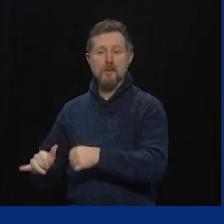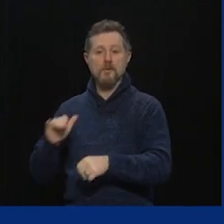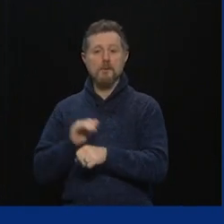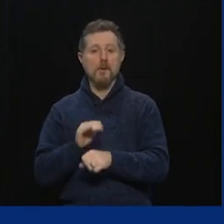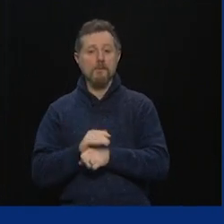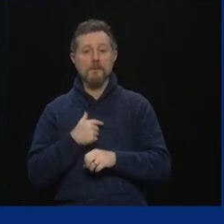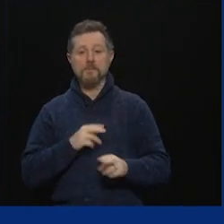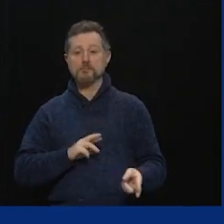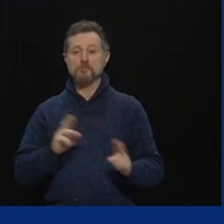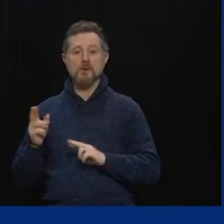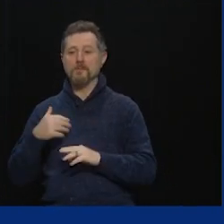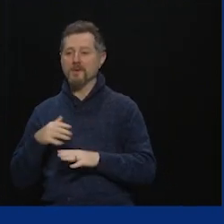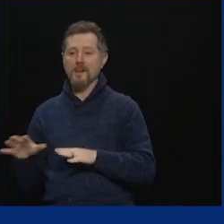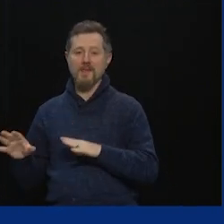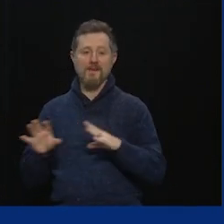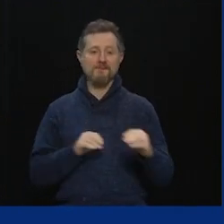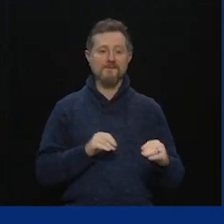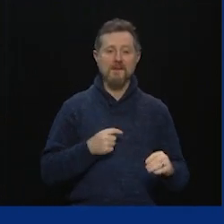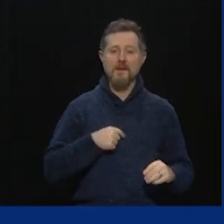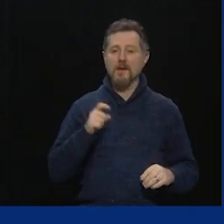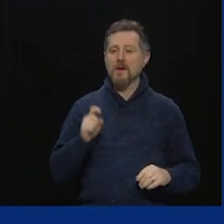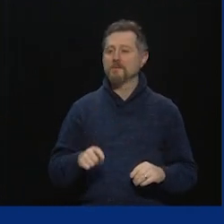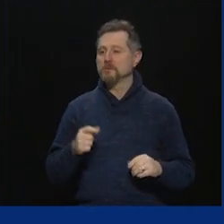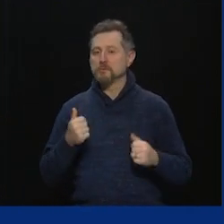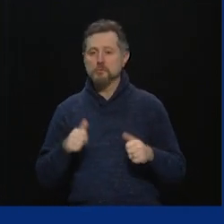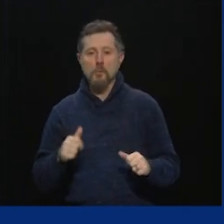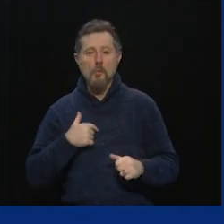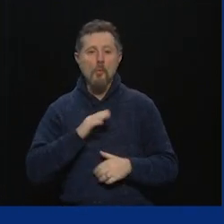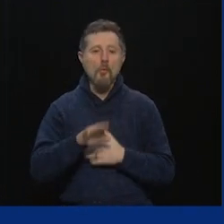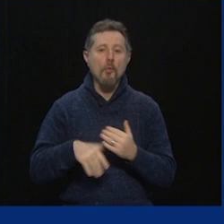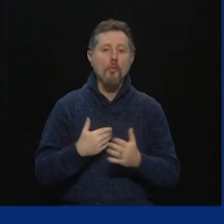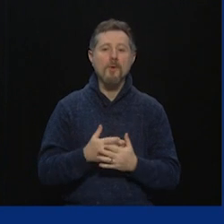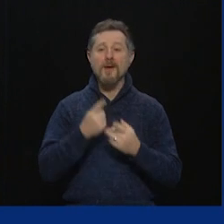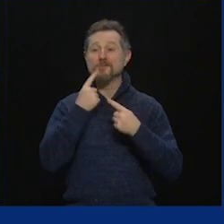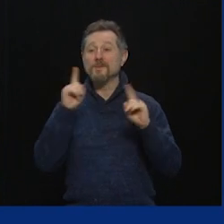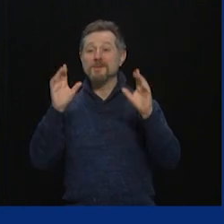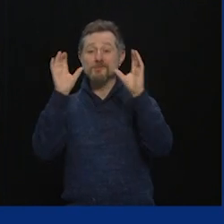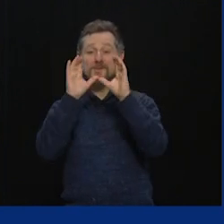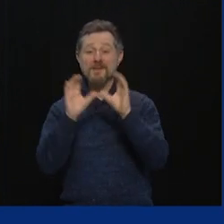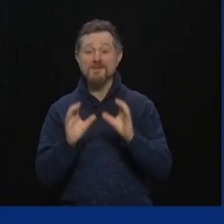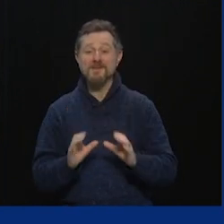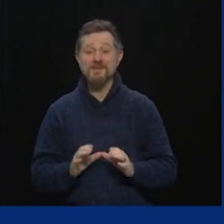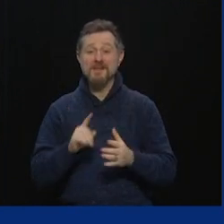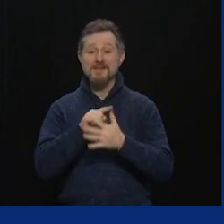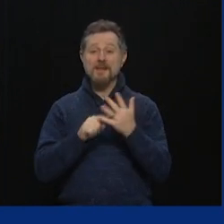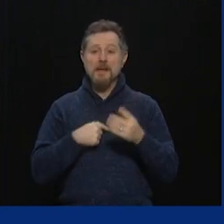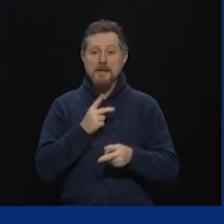Afghanistan, I had to get rid of all my achievements, all my certificates and everything that I had, because we were told by